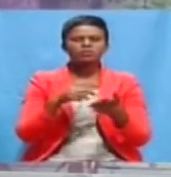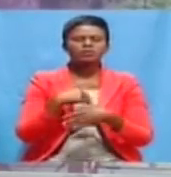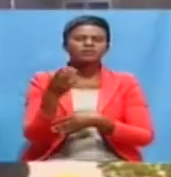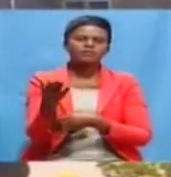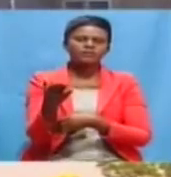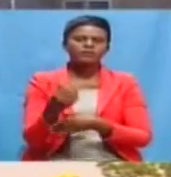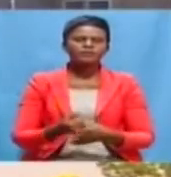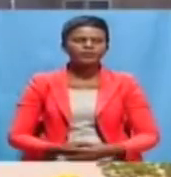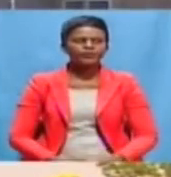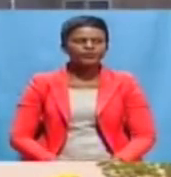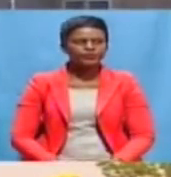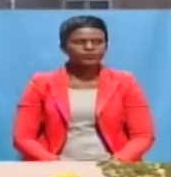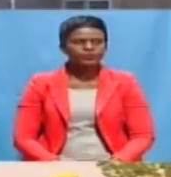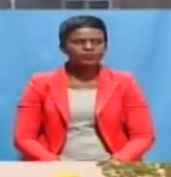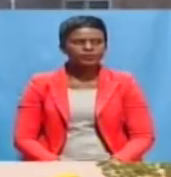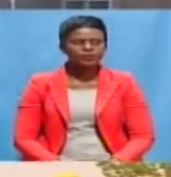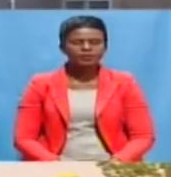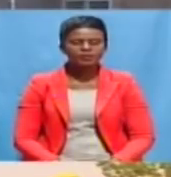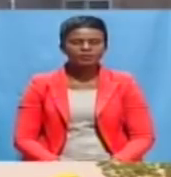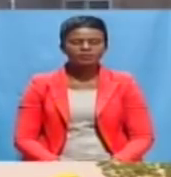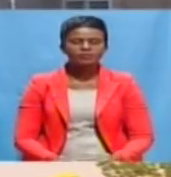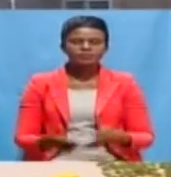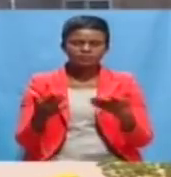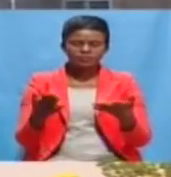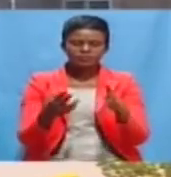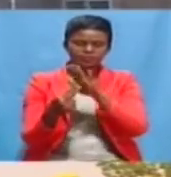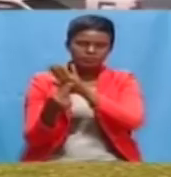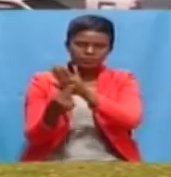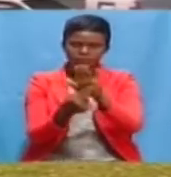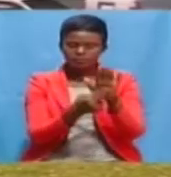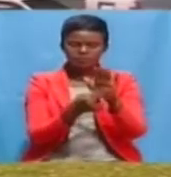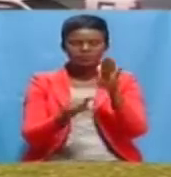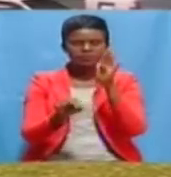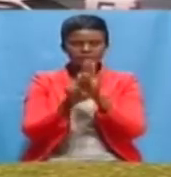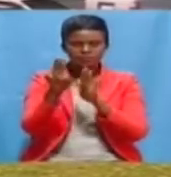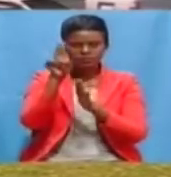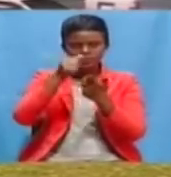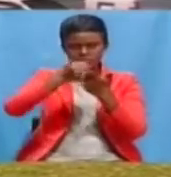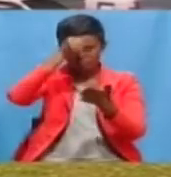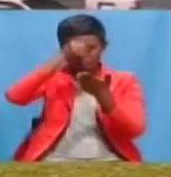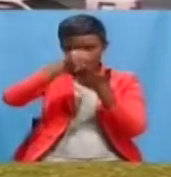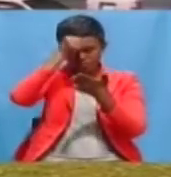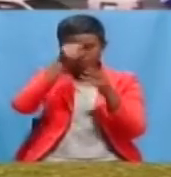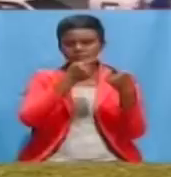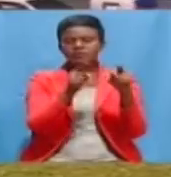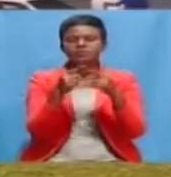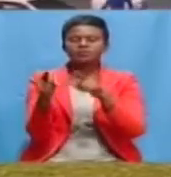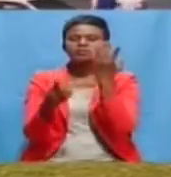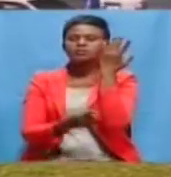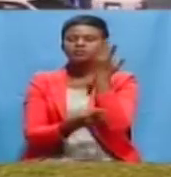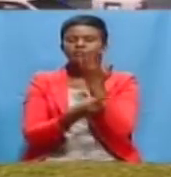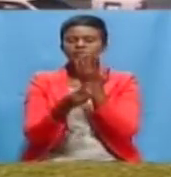report. In a bid to expose university students to various developmental